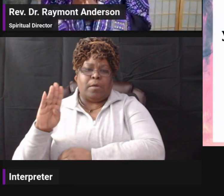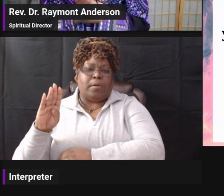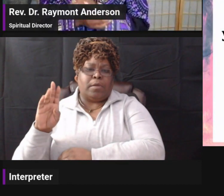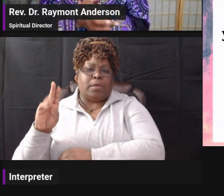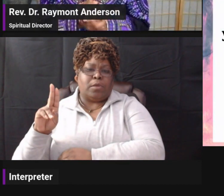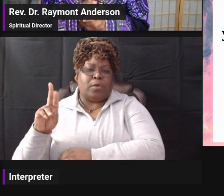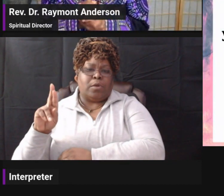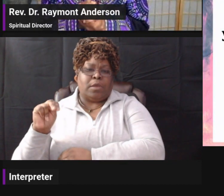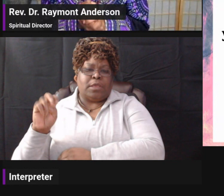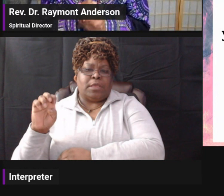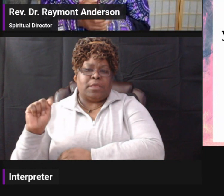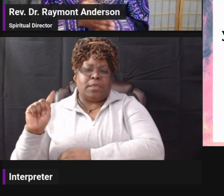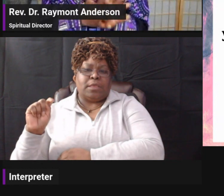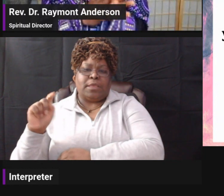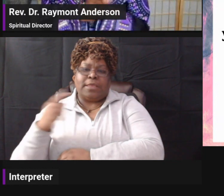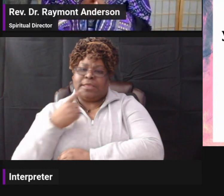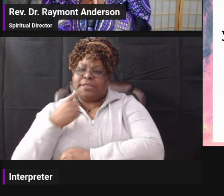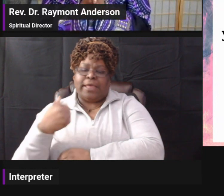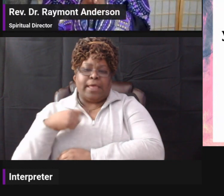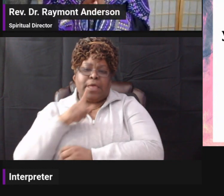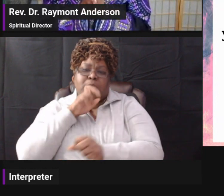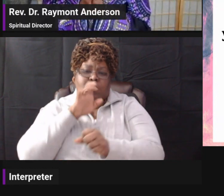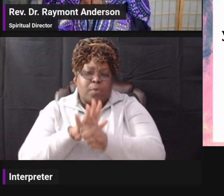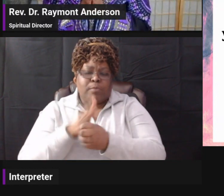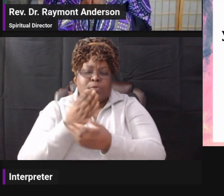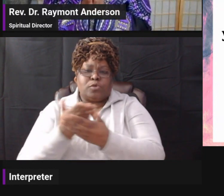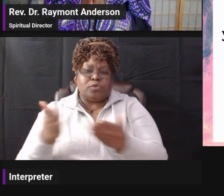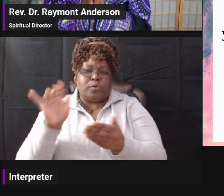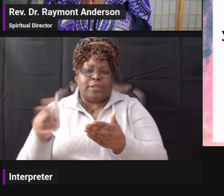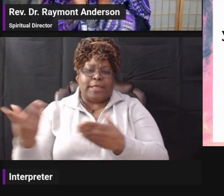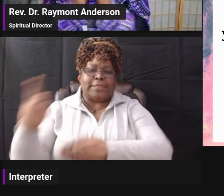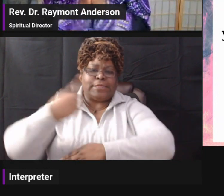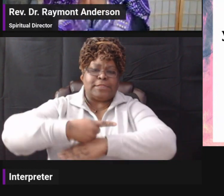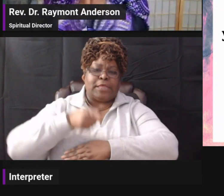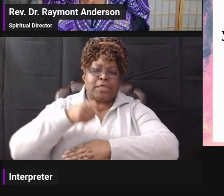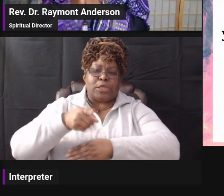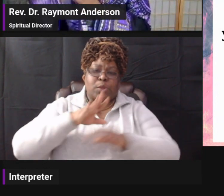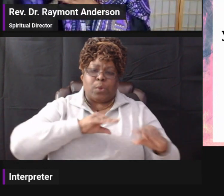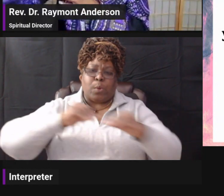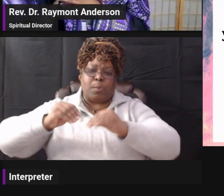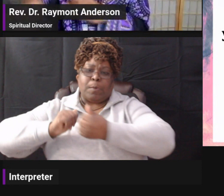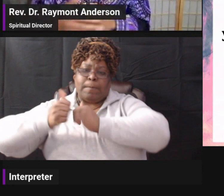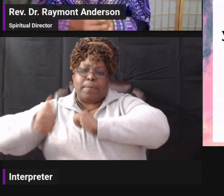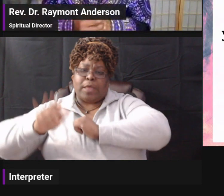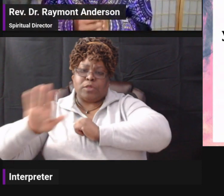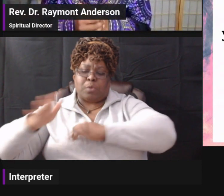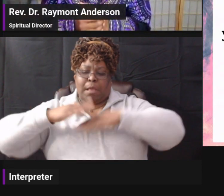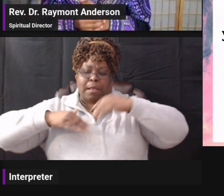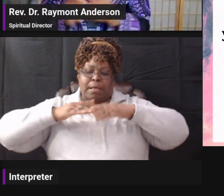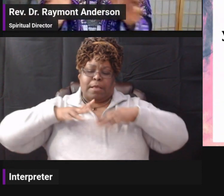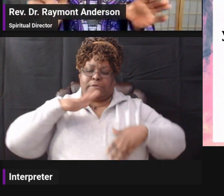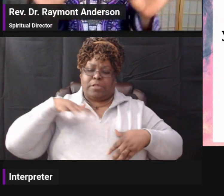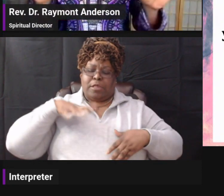Mark Burnett says, I will guarantee you that the day you step outside your